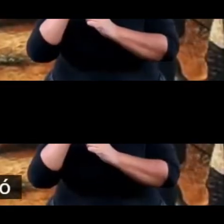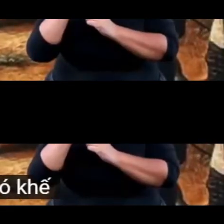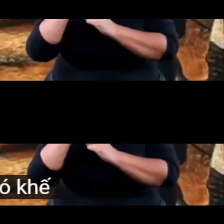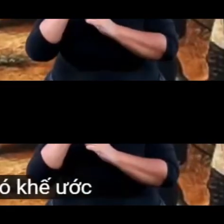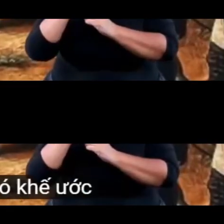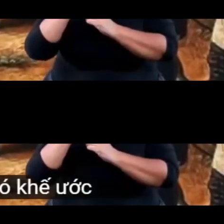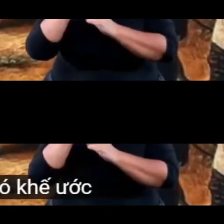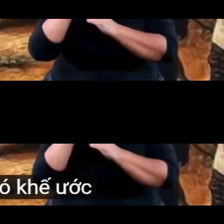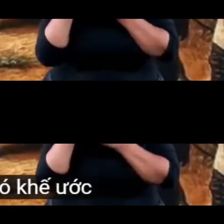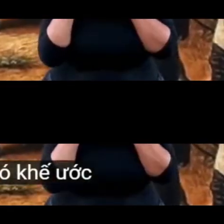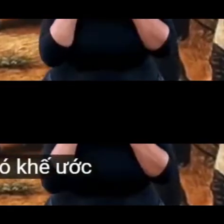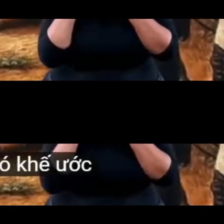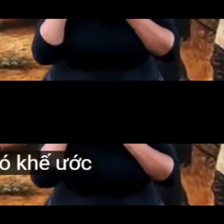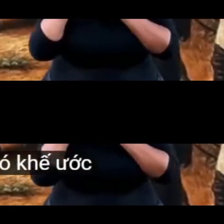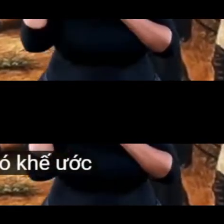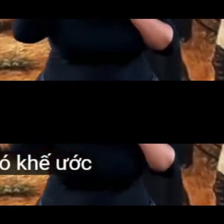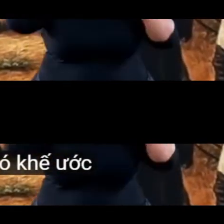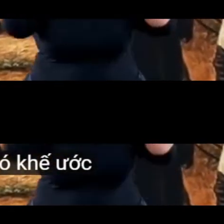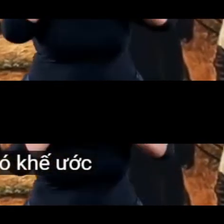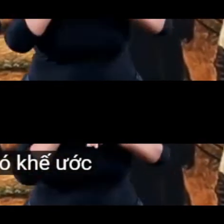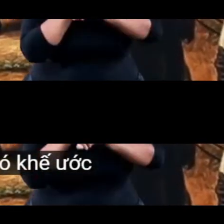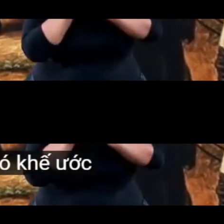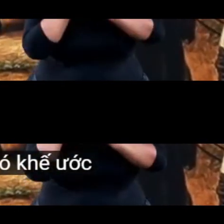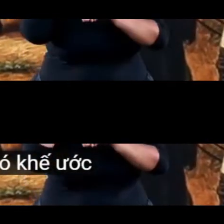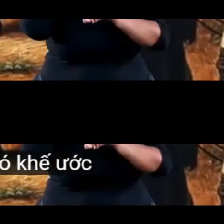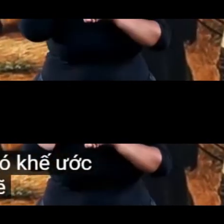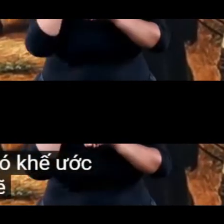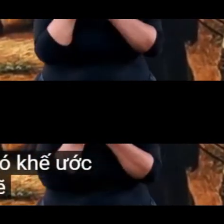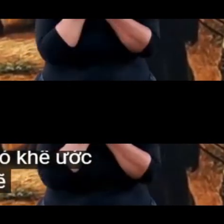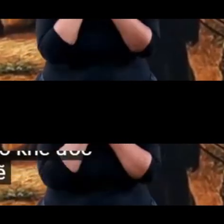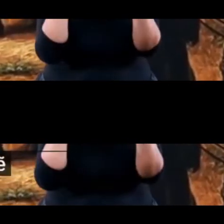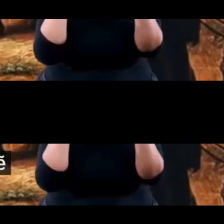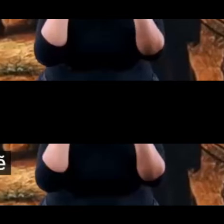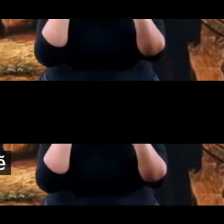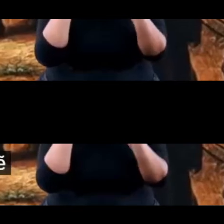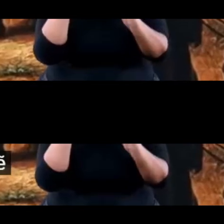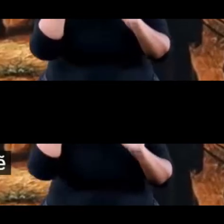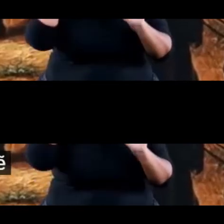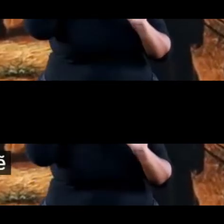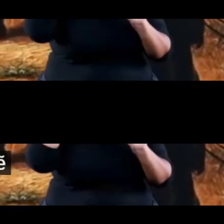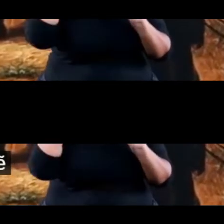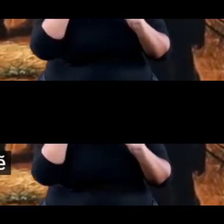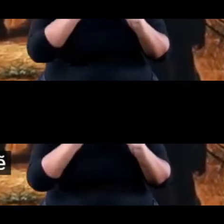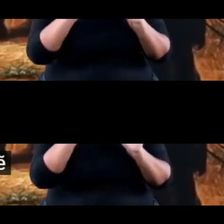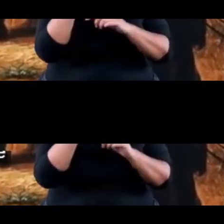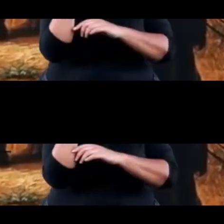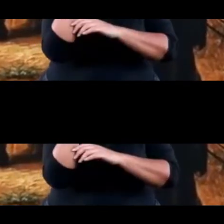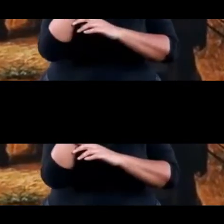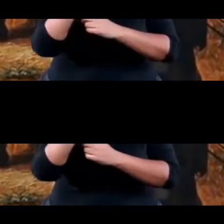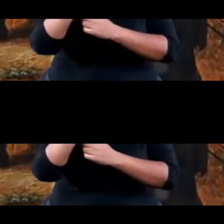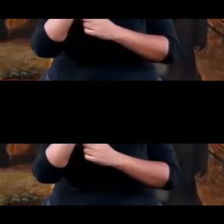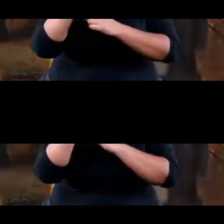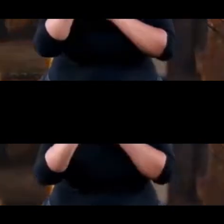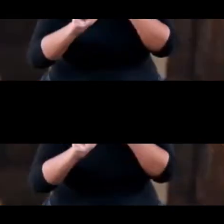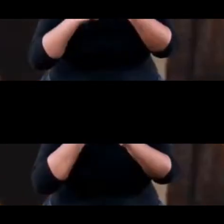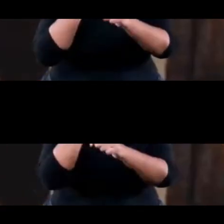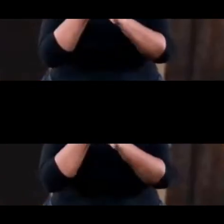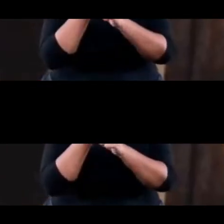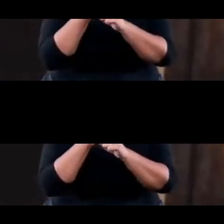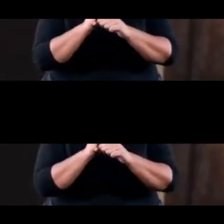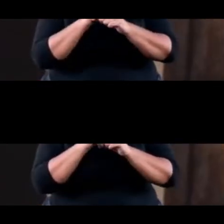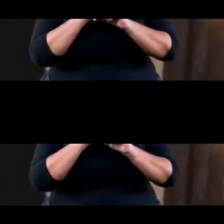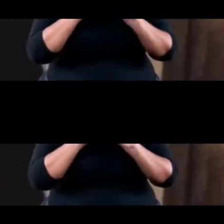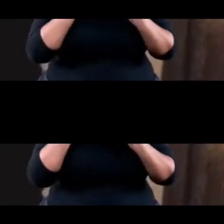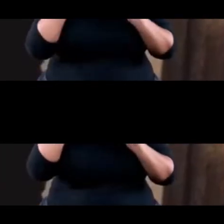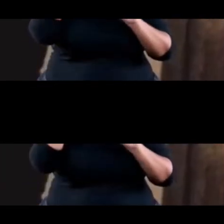people became indentured servants. An indentured servant would agree to work for free for someone for about 7 years, if that